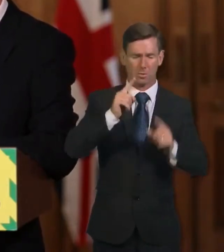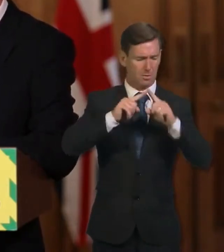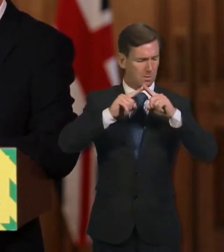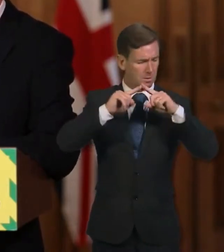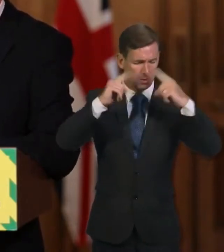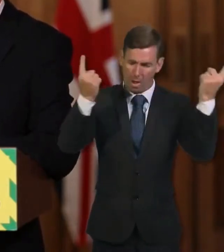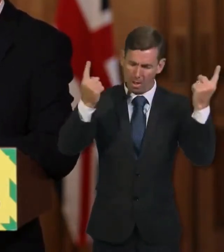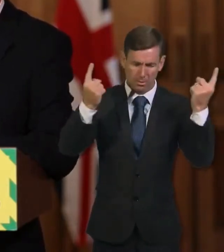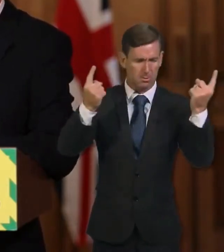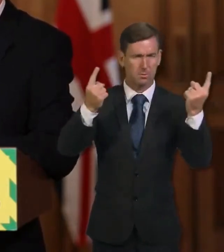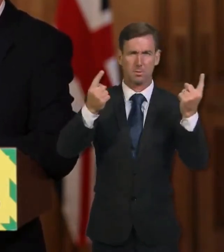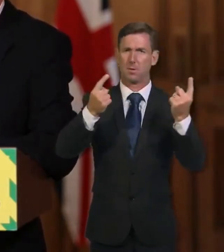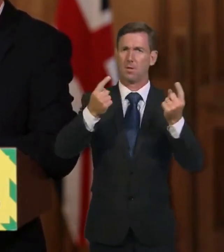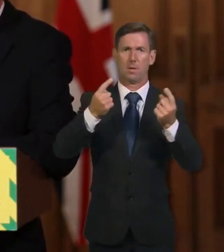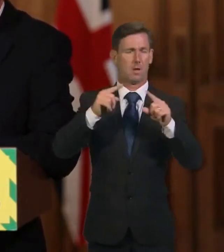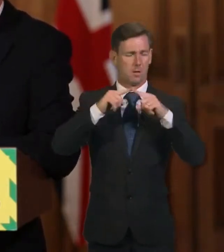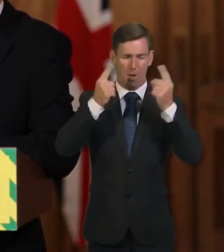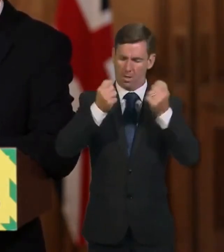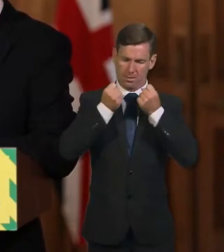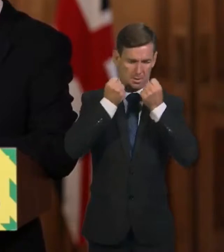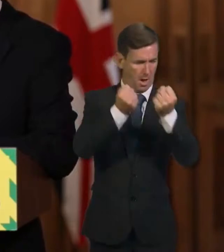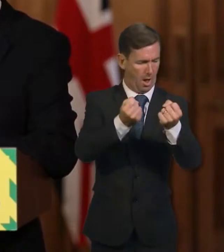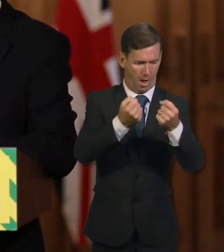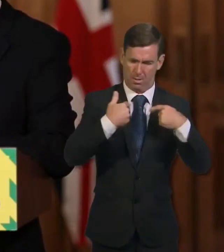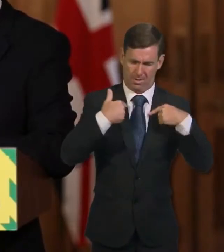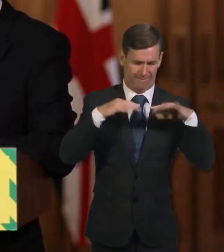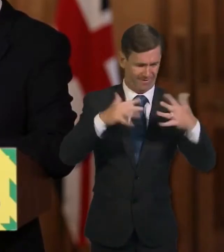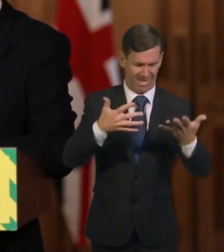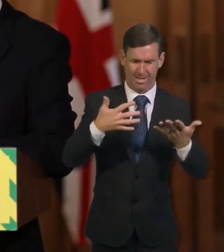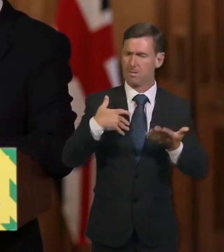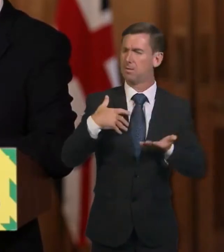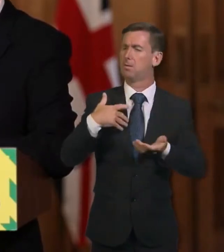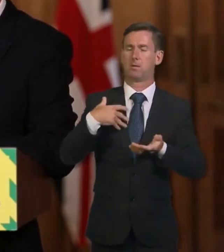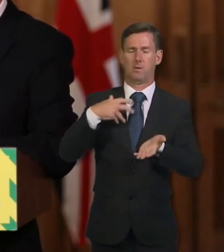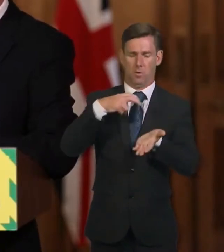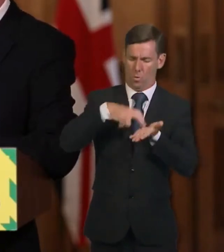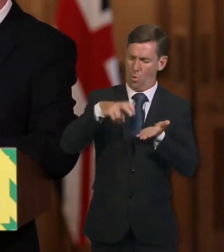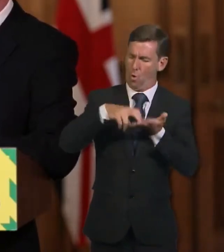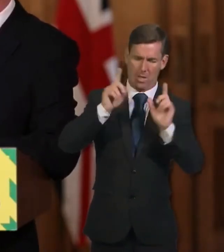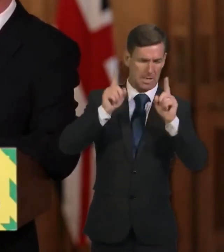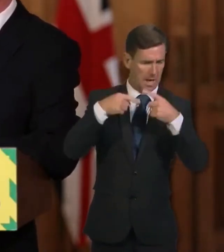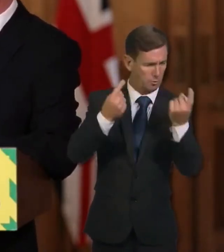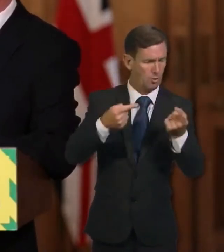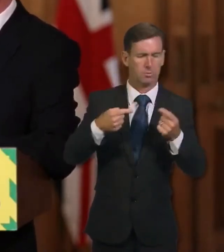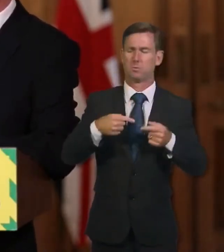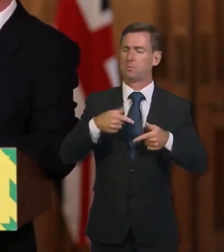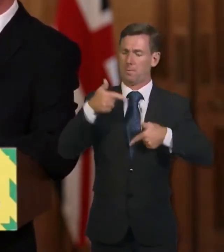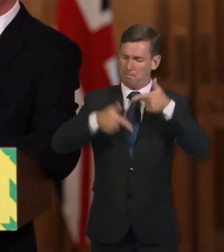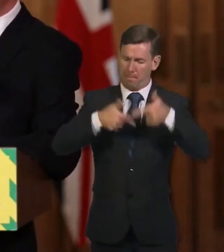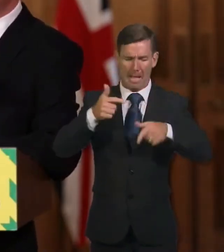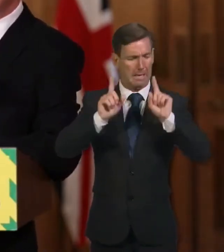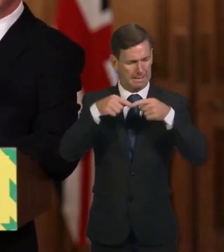private transport, cars, then you can use public transport. That's just essentially a way